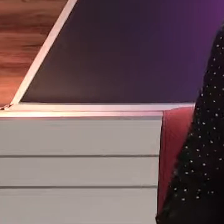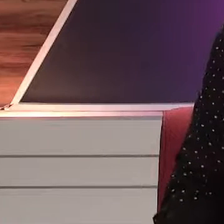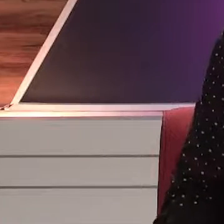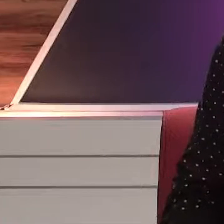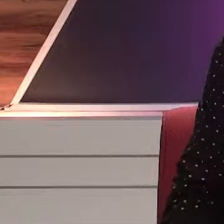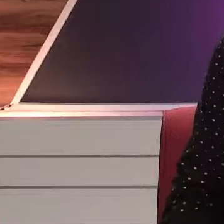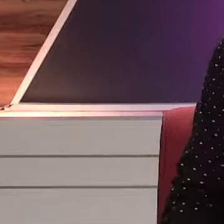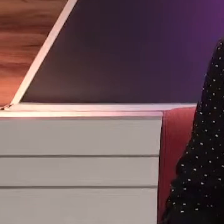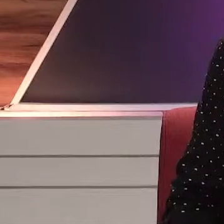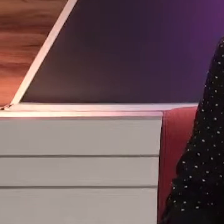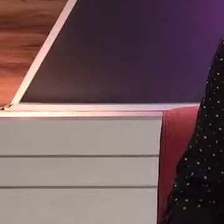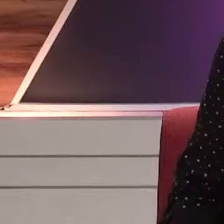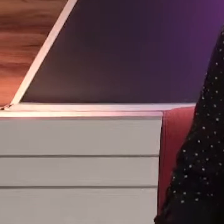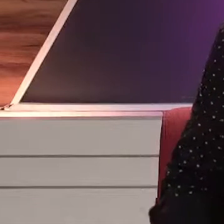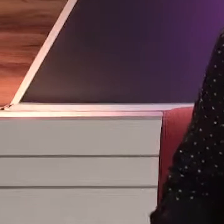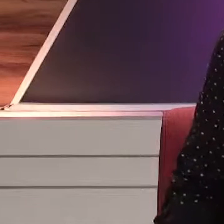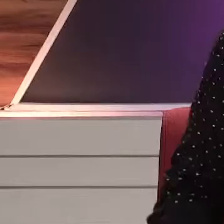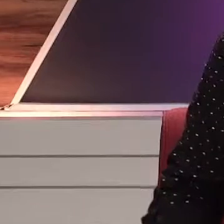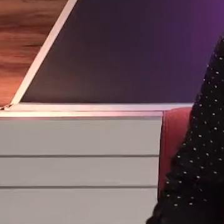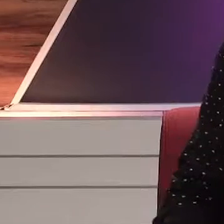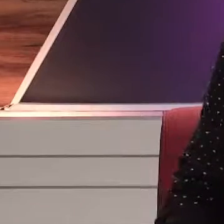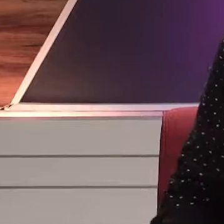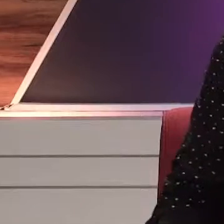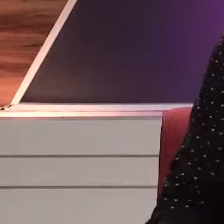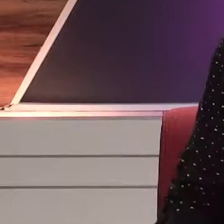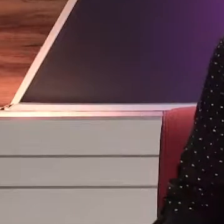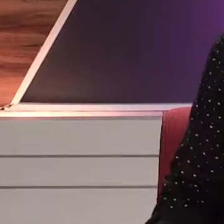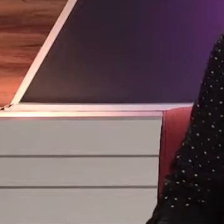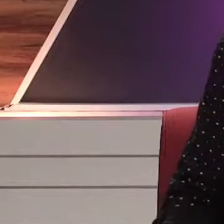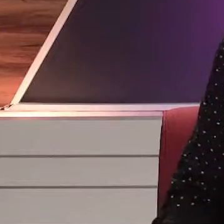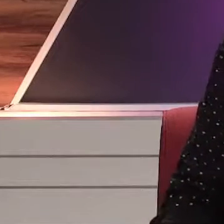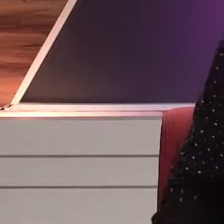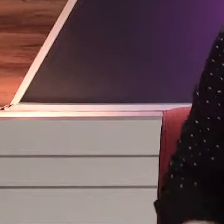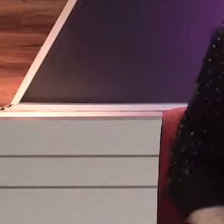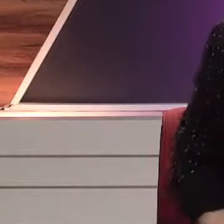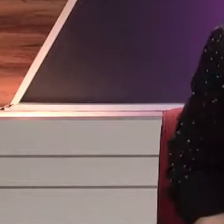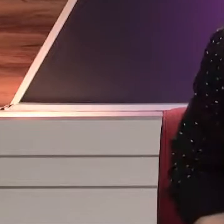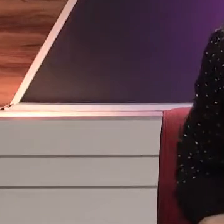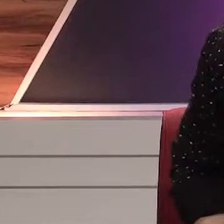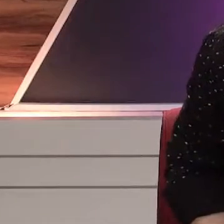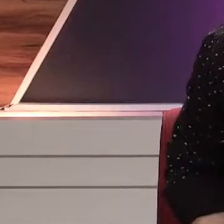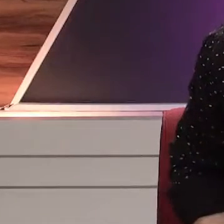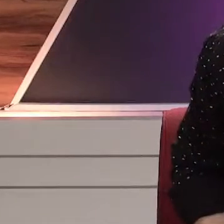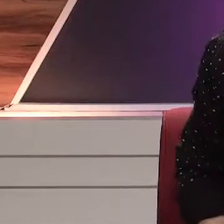Hey everyone, it is Jason Piercy, host of Out of the Fog on Tuesday nights at 7:30. You're definitely going to want to watch because